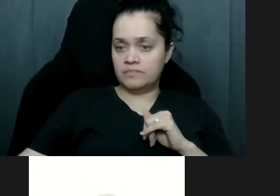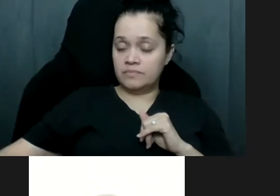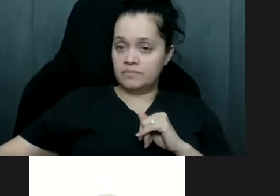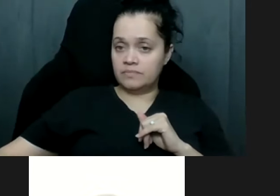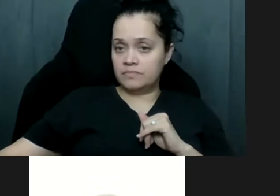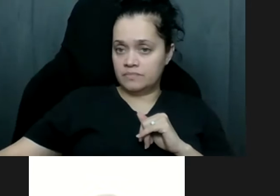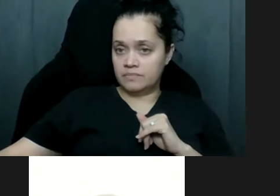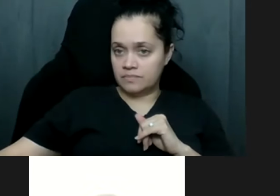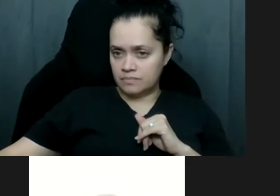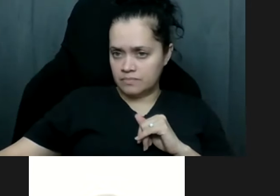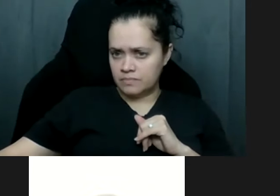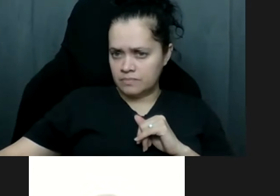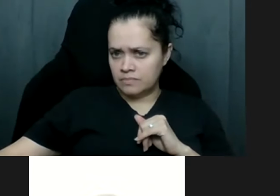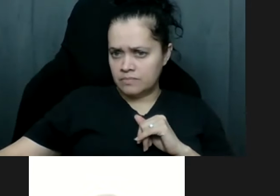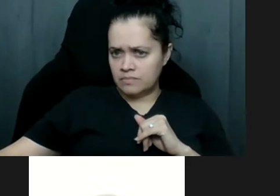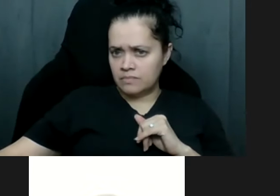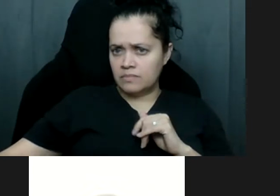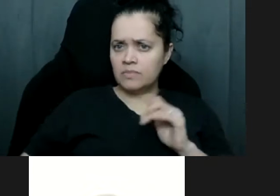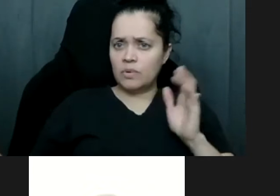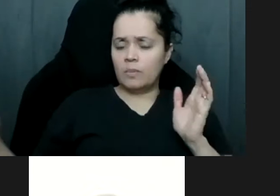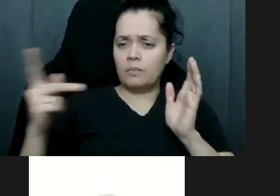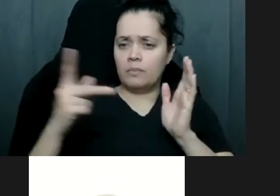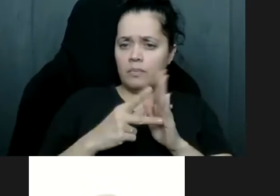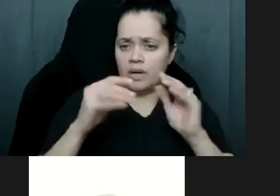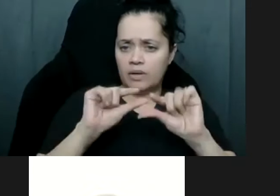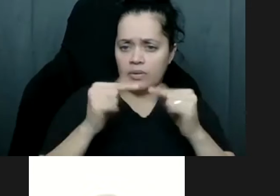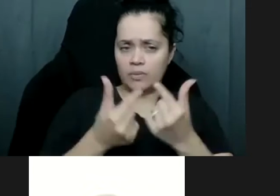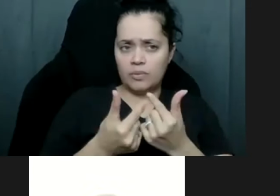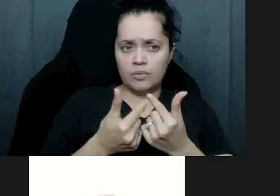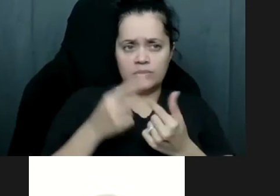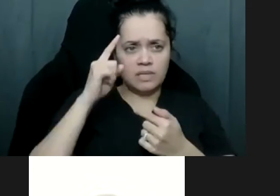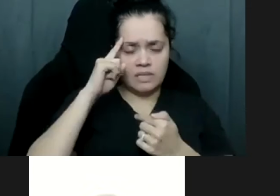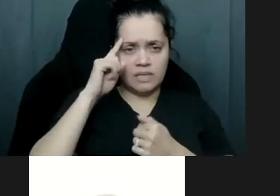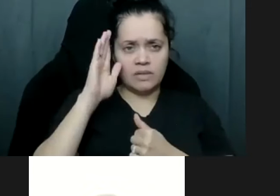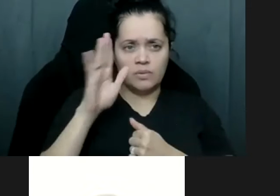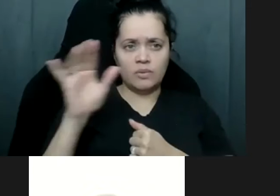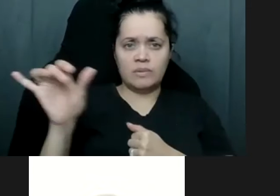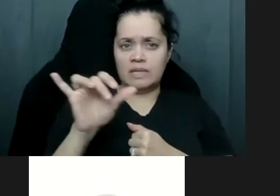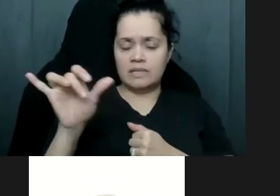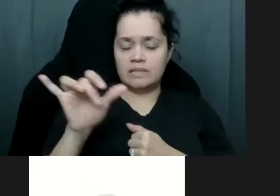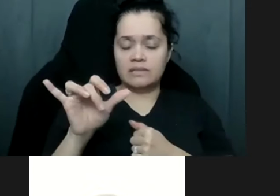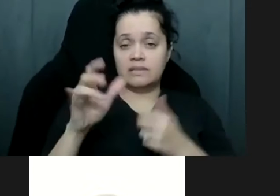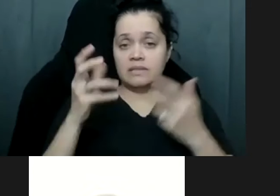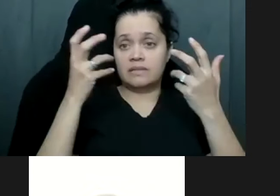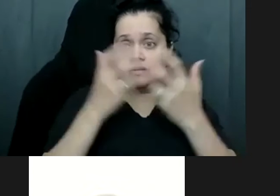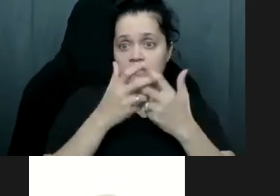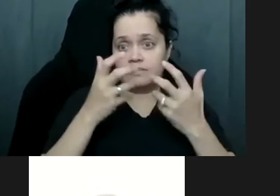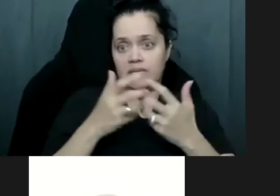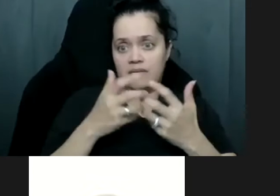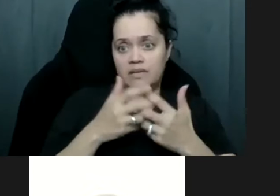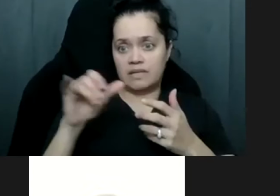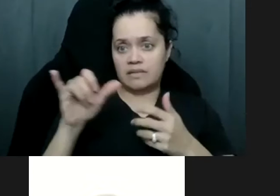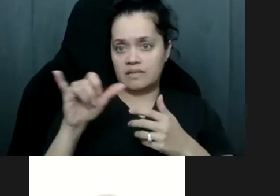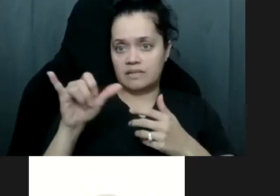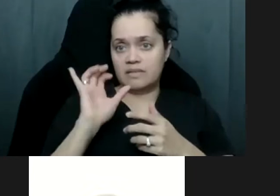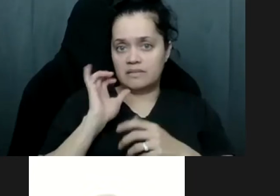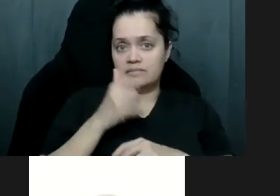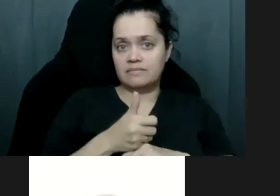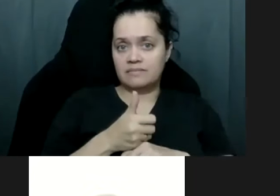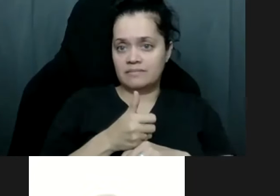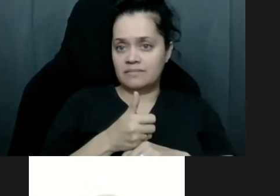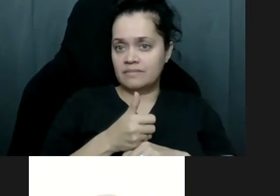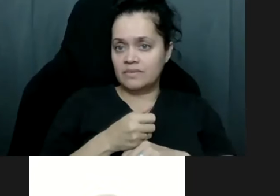There they are. I'm going to put you back in breakout rooms. I believe it's going to be the same matchup, the same setting.